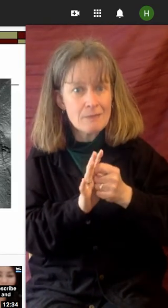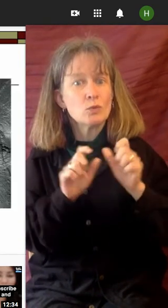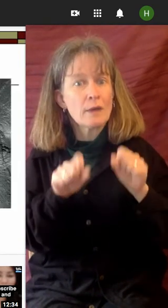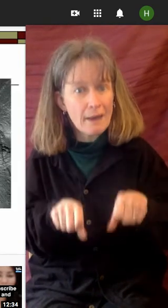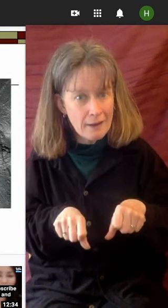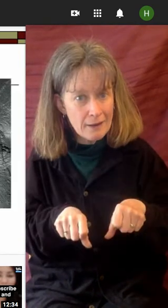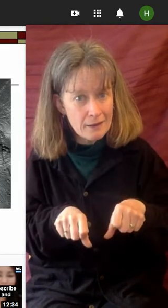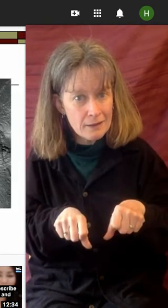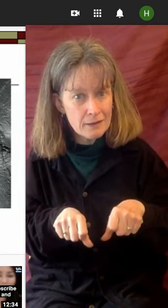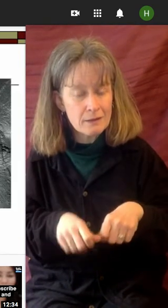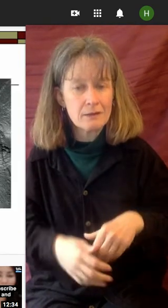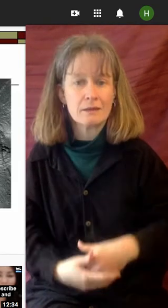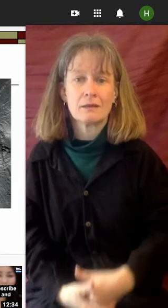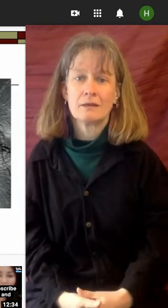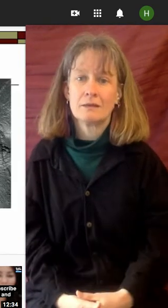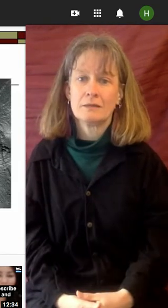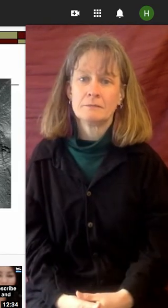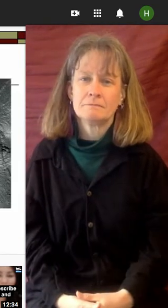if